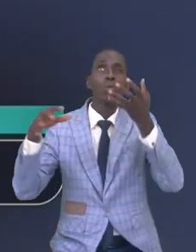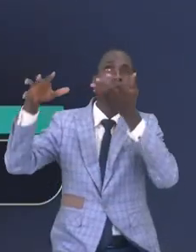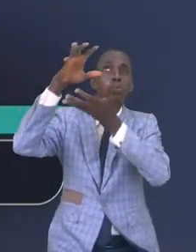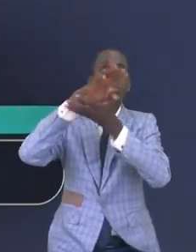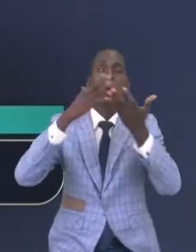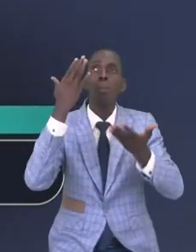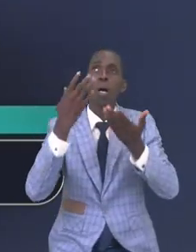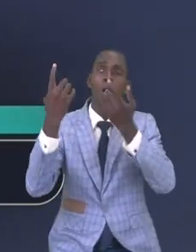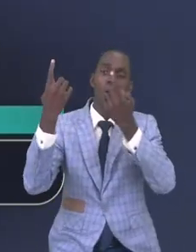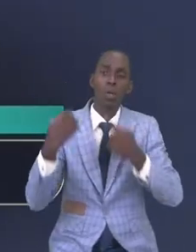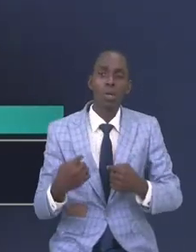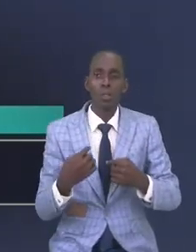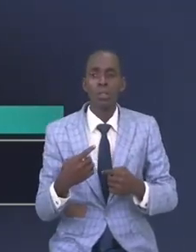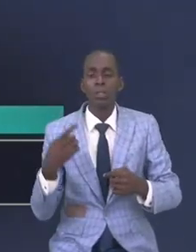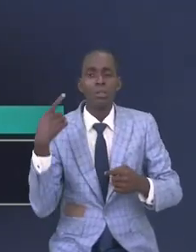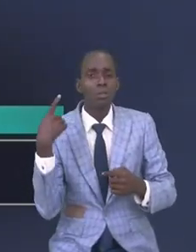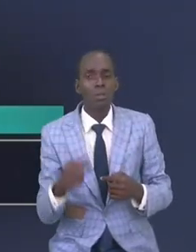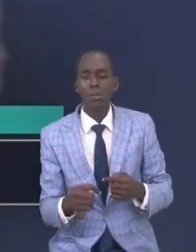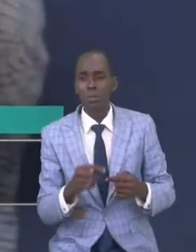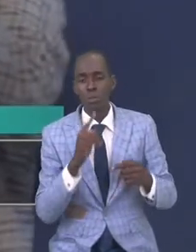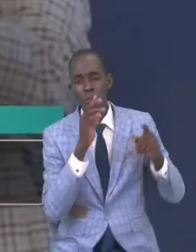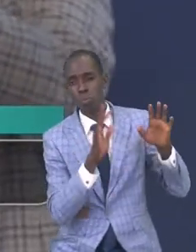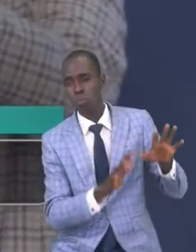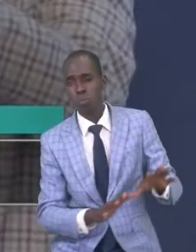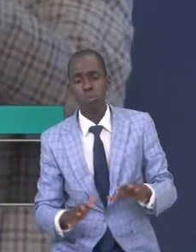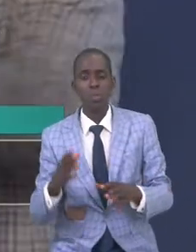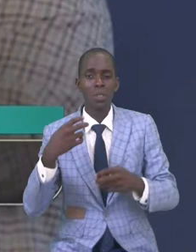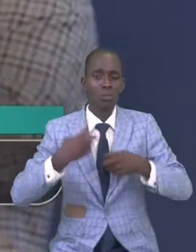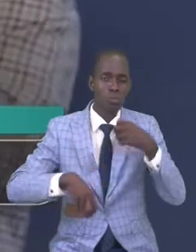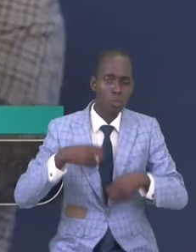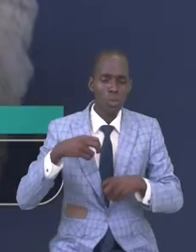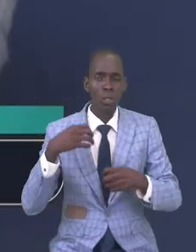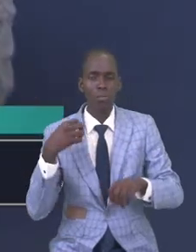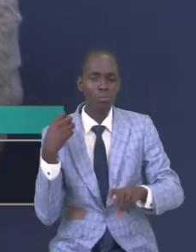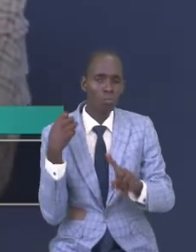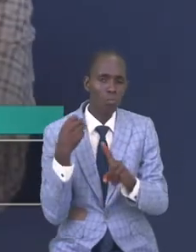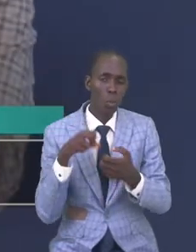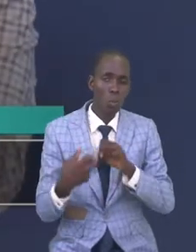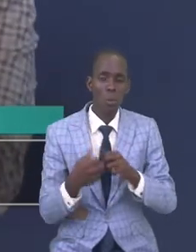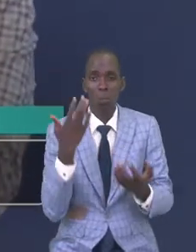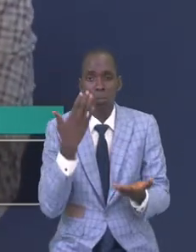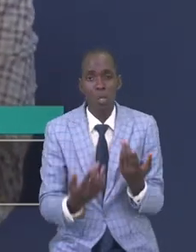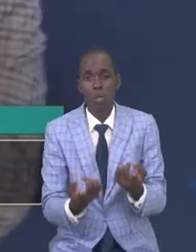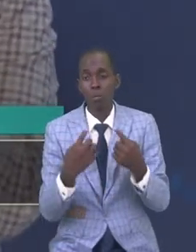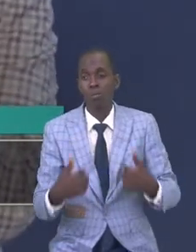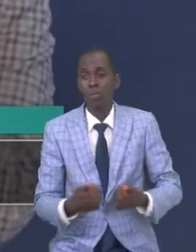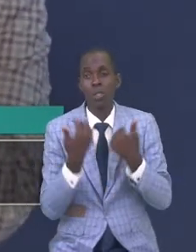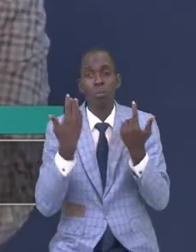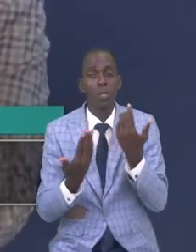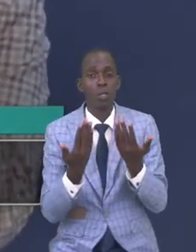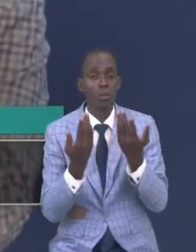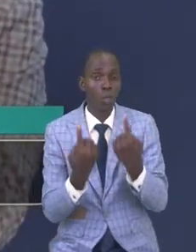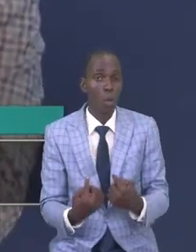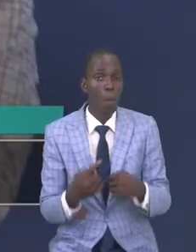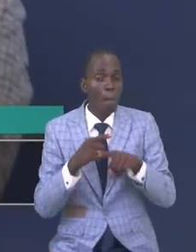come, the trials may come, the difficulties and challenges may come, but my boy,